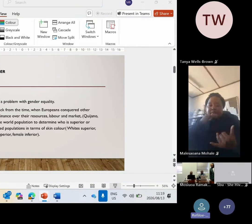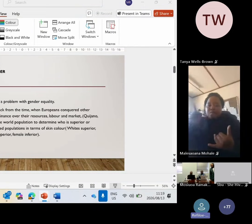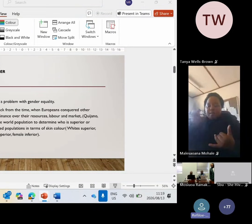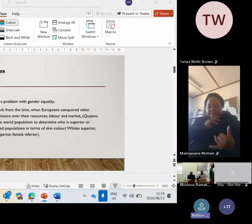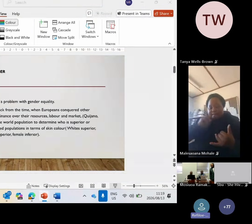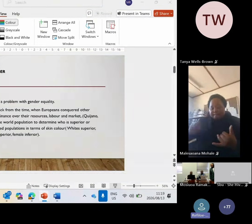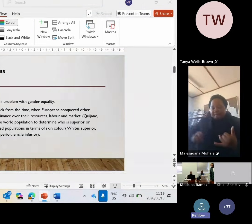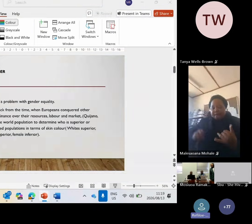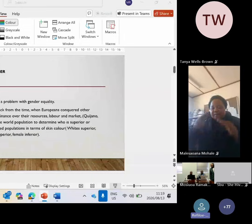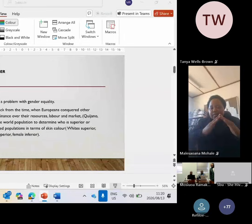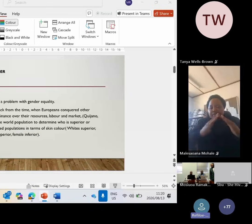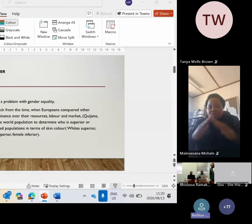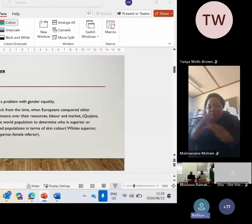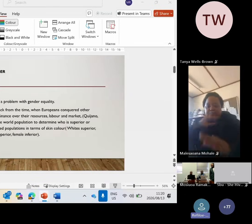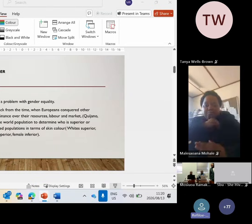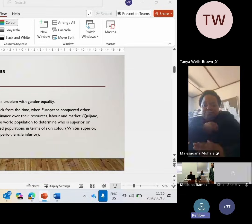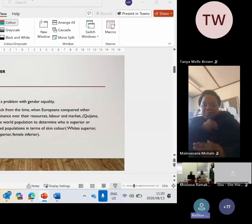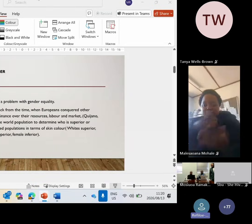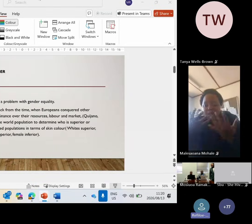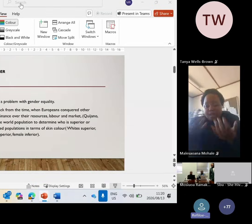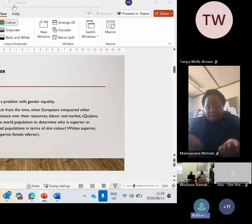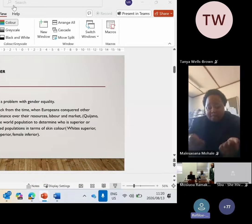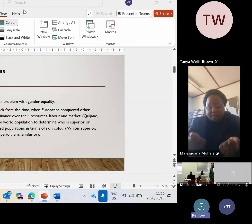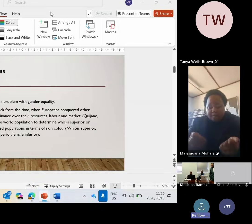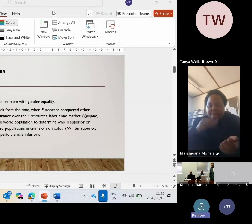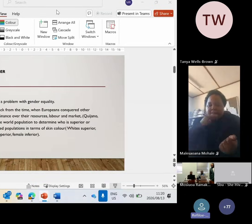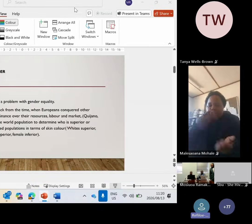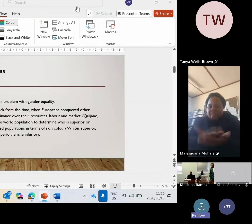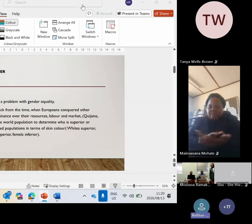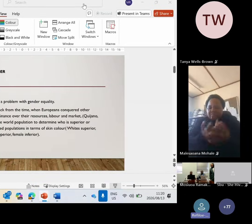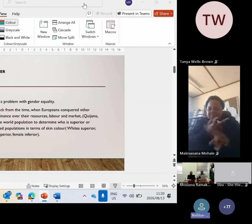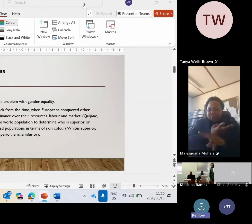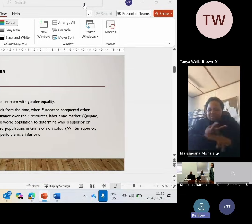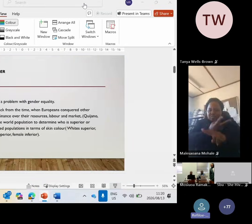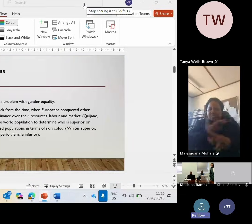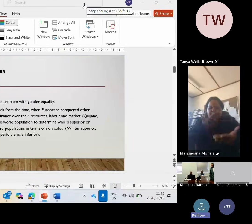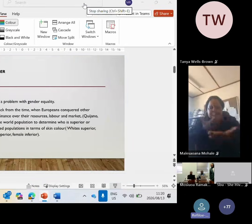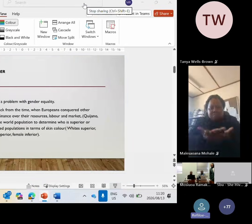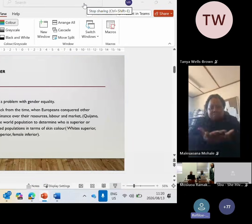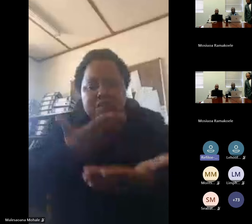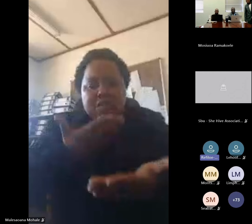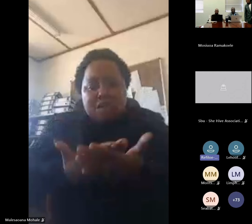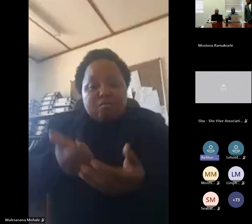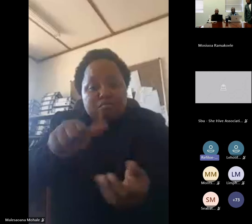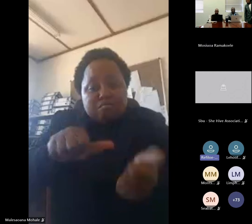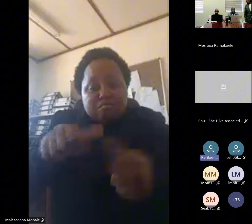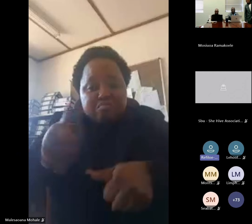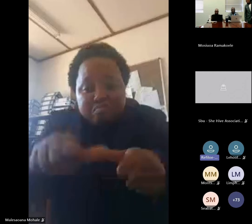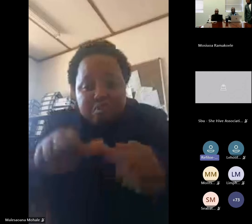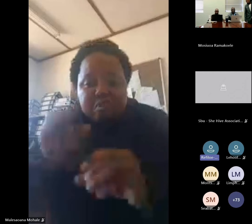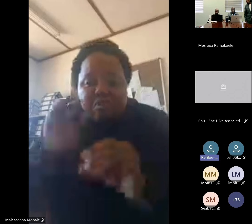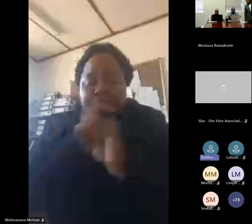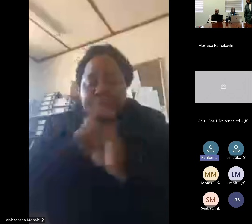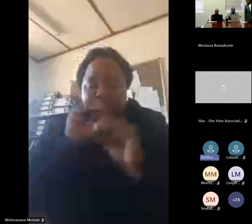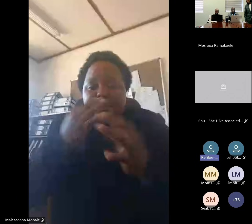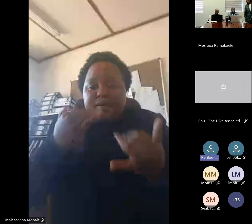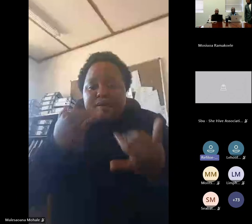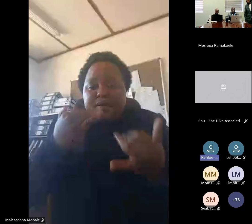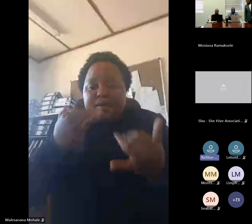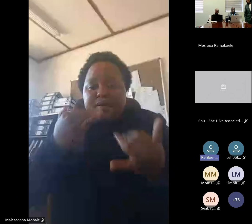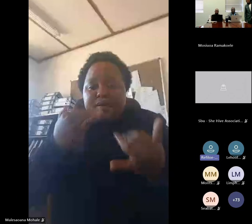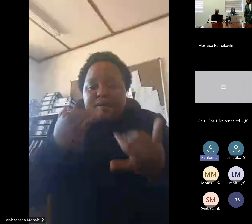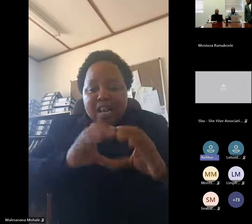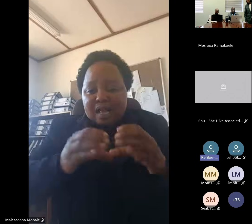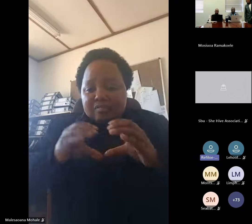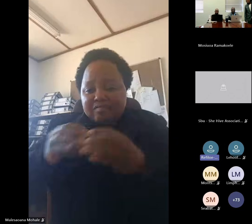a disability, they were not considered capable enough to be contributing. And that in that classification, they were